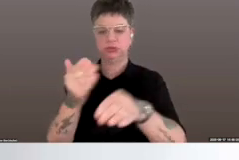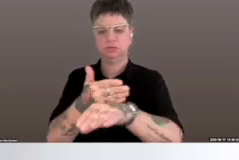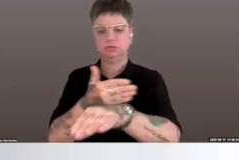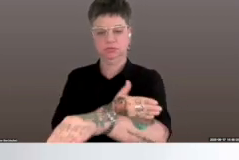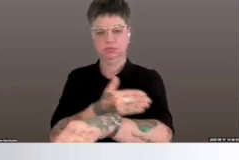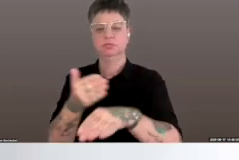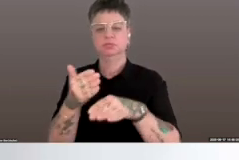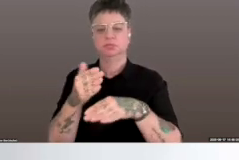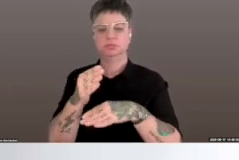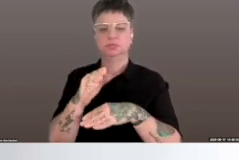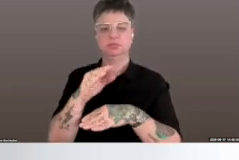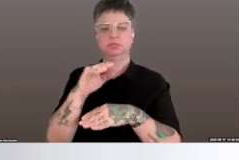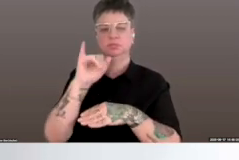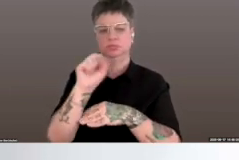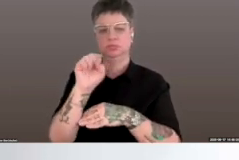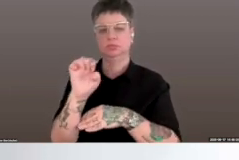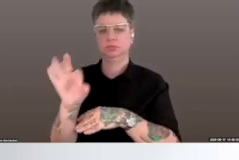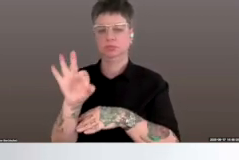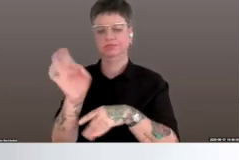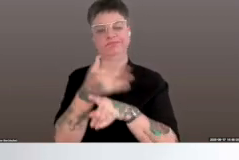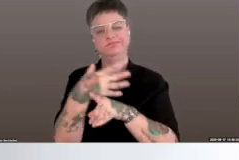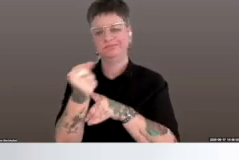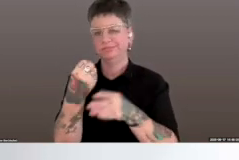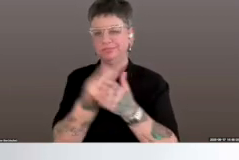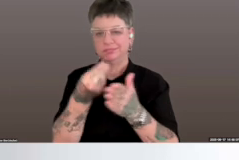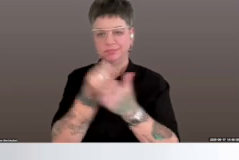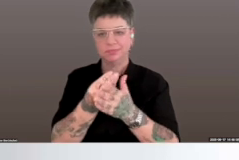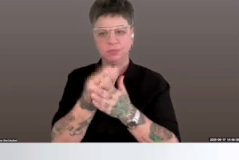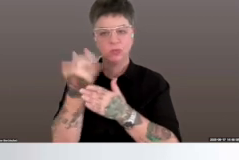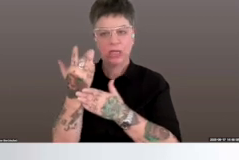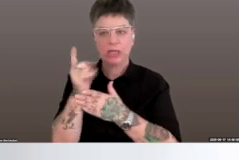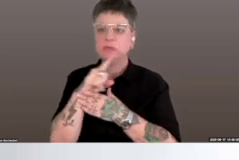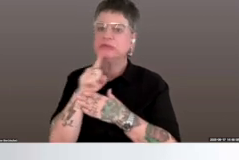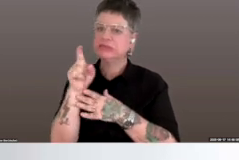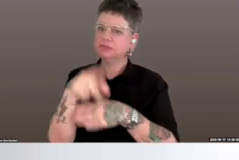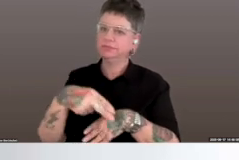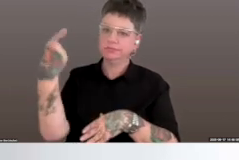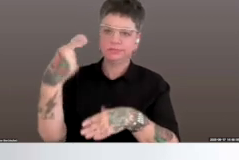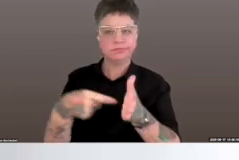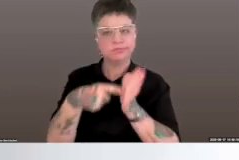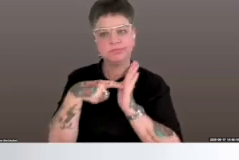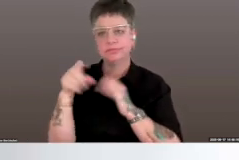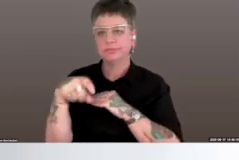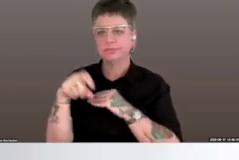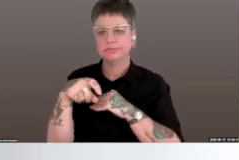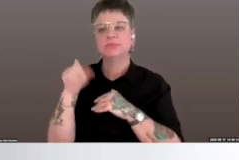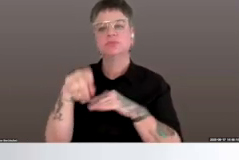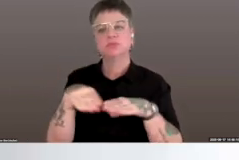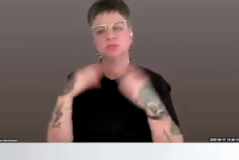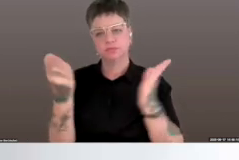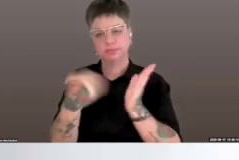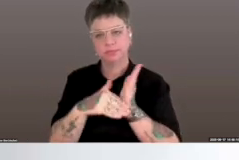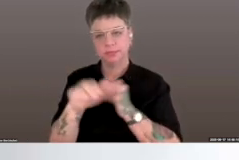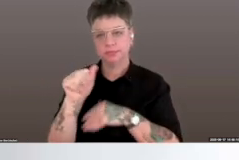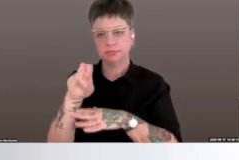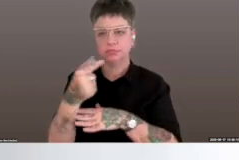temporarily closed due to the exhaustion of funds driven by high demand. It is anticipated to reopen in August 2025,